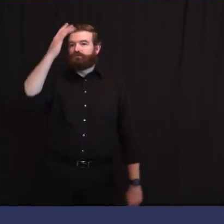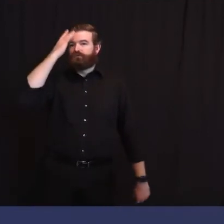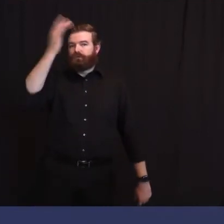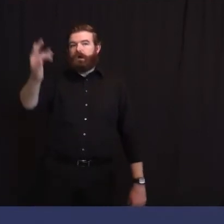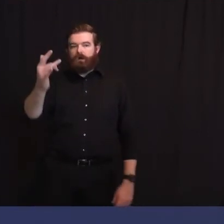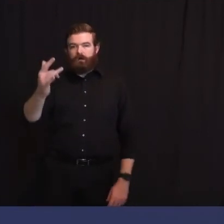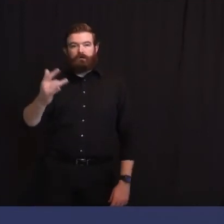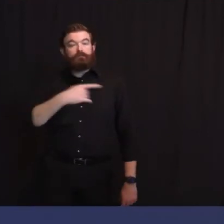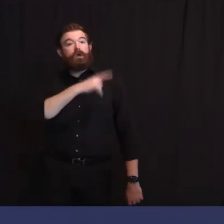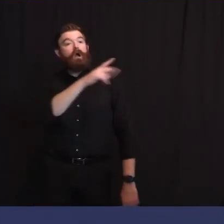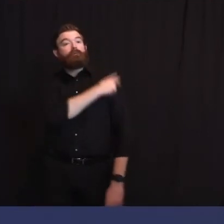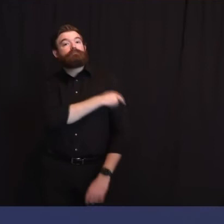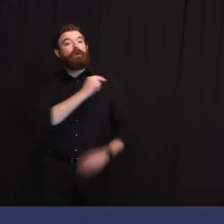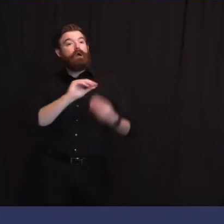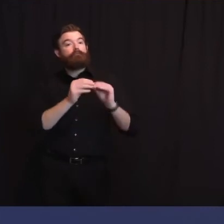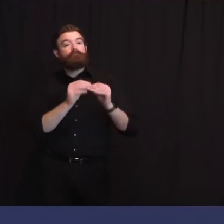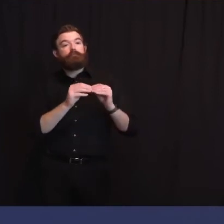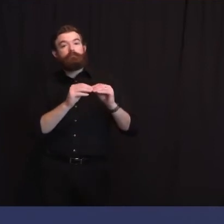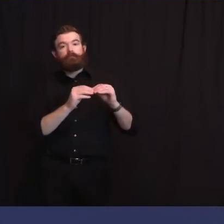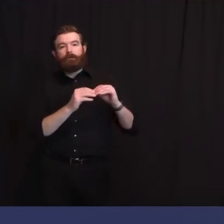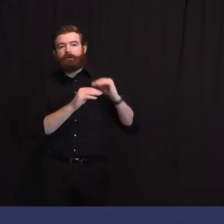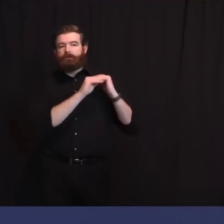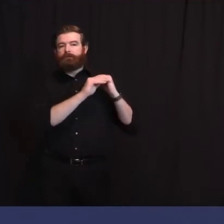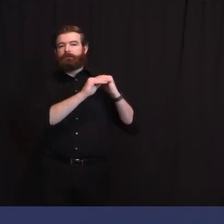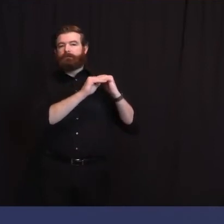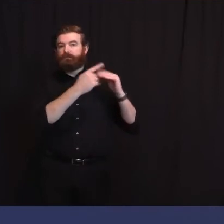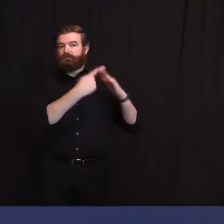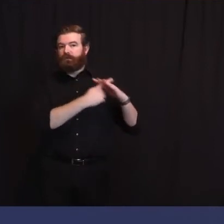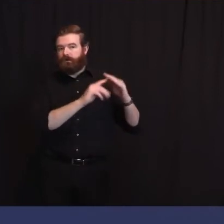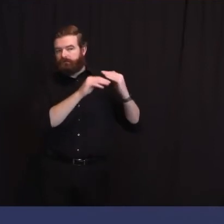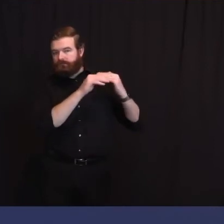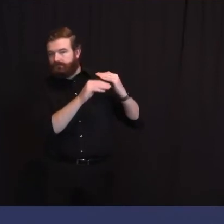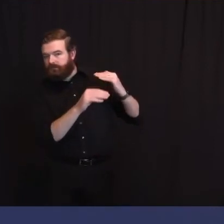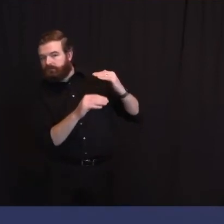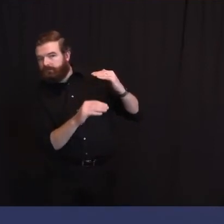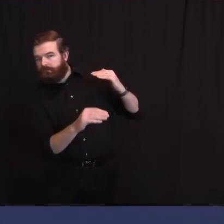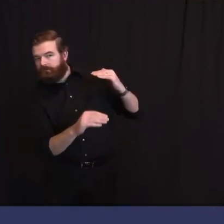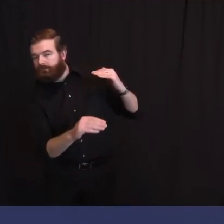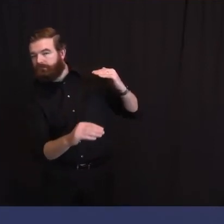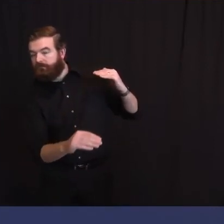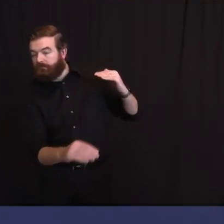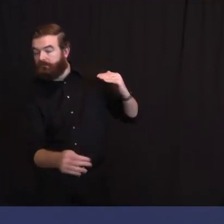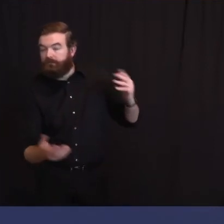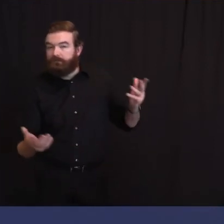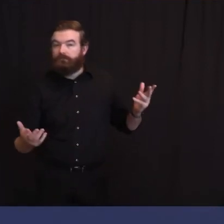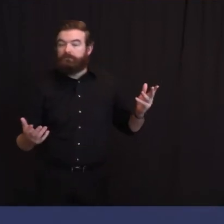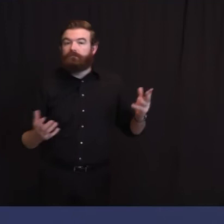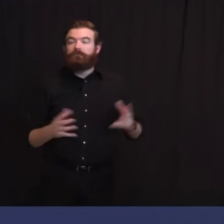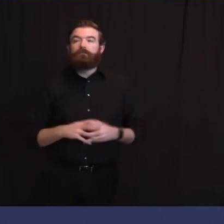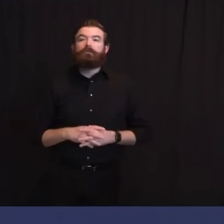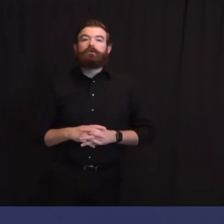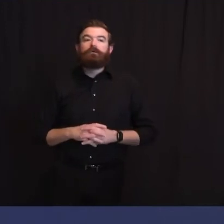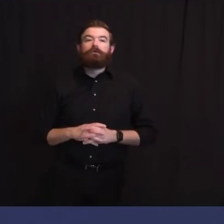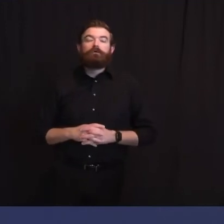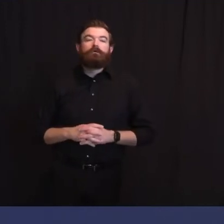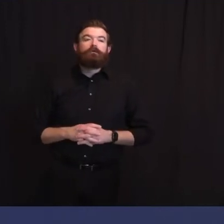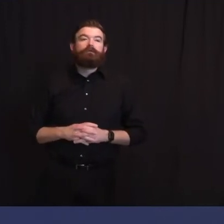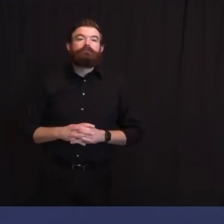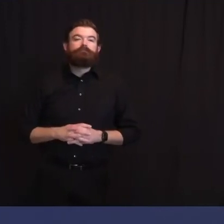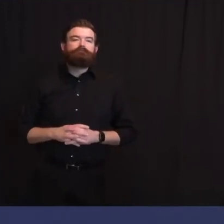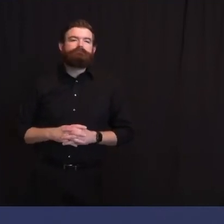hospitalizations have not just leveled now, but have begun, let's hope it stays that way, to come down a bit. So first ask is, please keep doing what you're